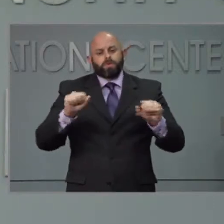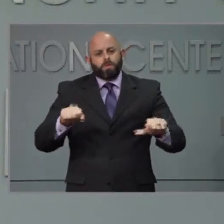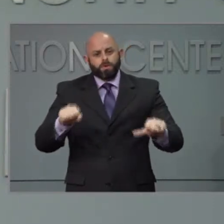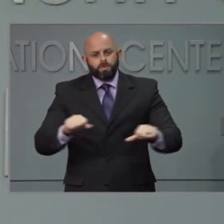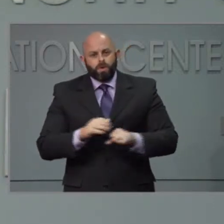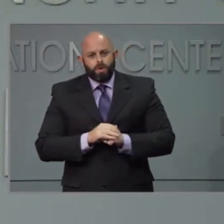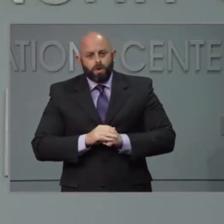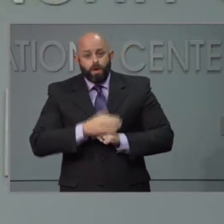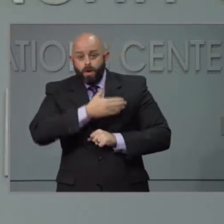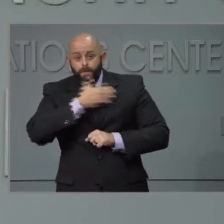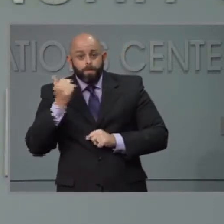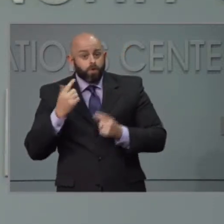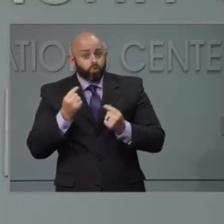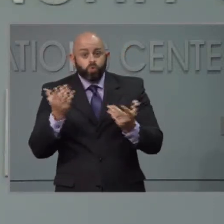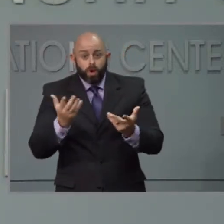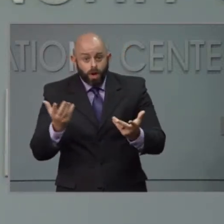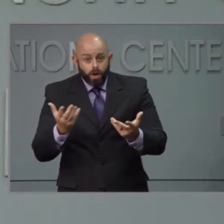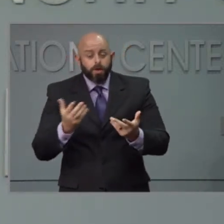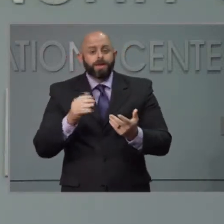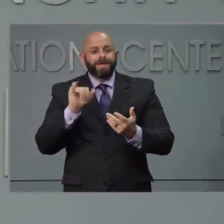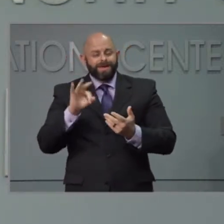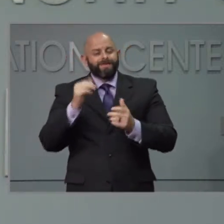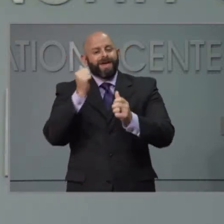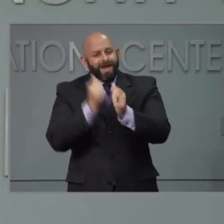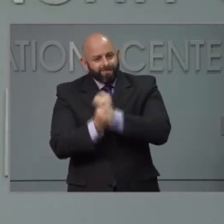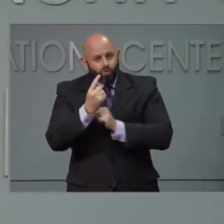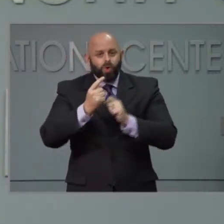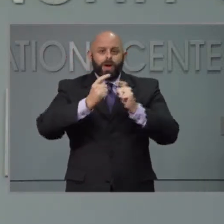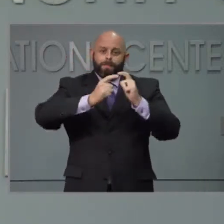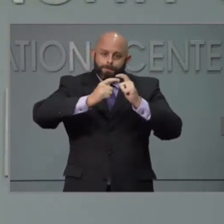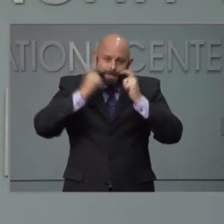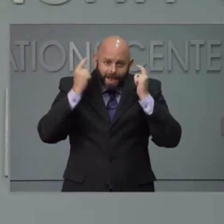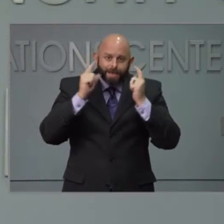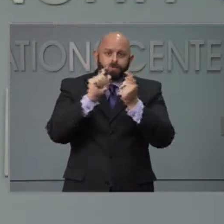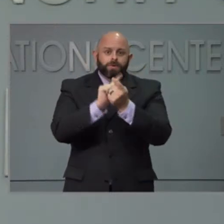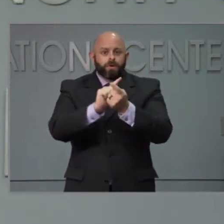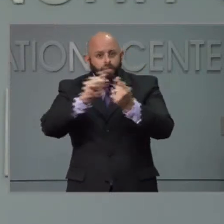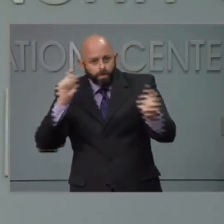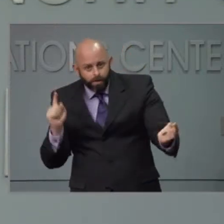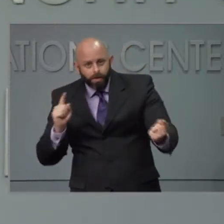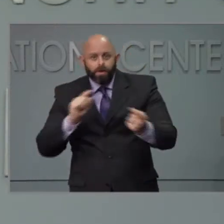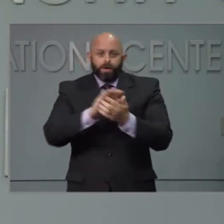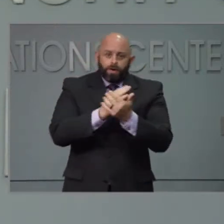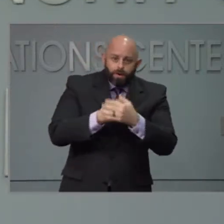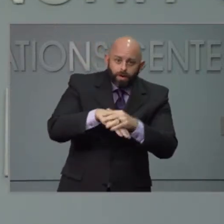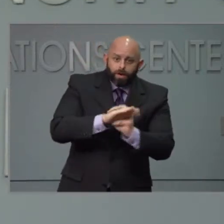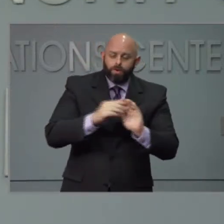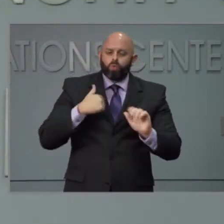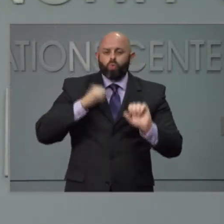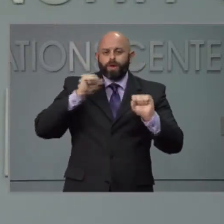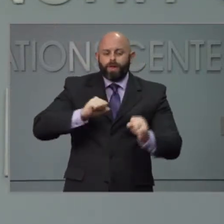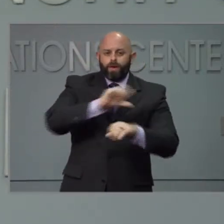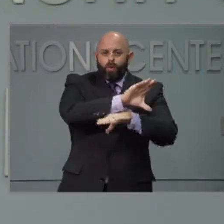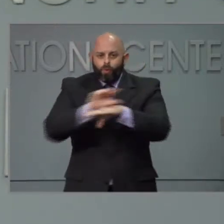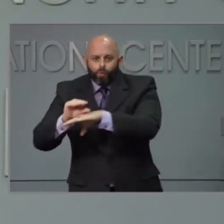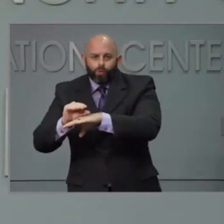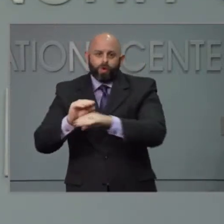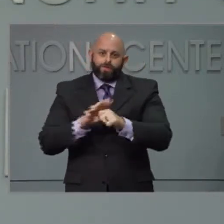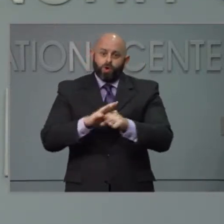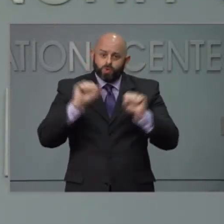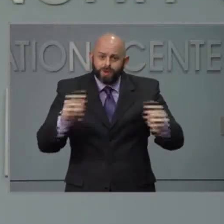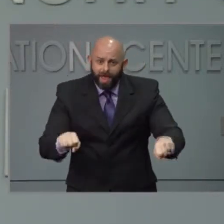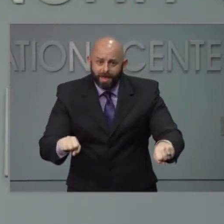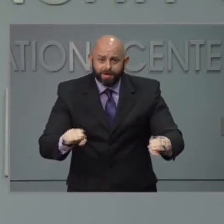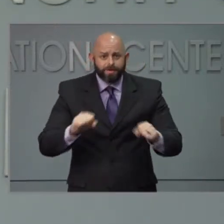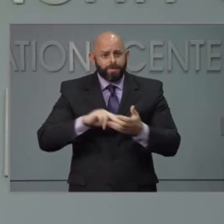one of the best ways to do that, if everybody would pull together and wear masks and social distancing, we can slow the spread of the virus and speed